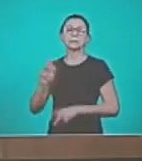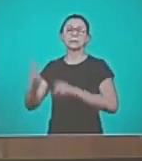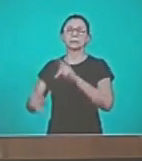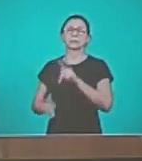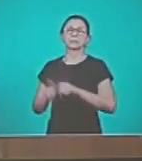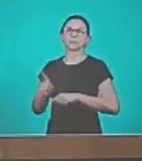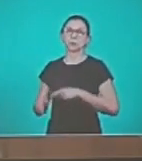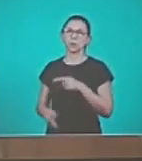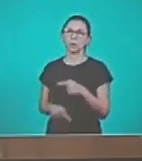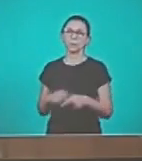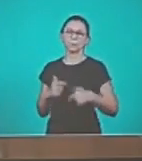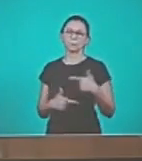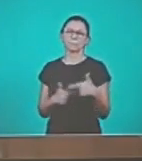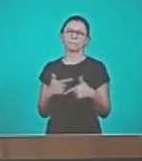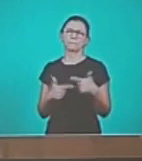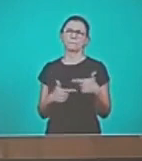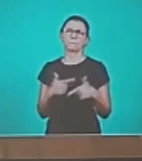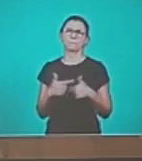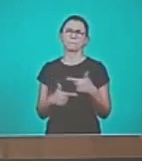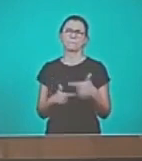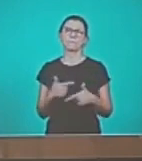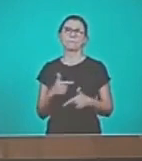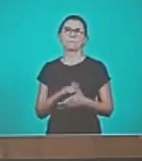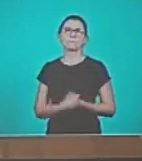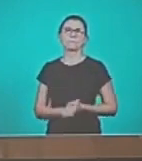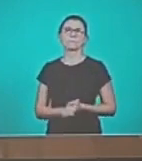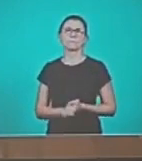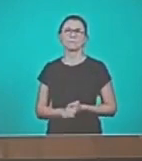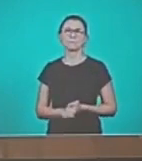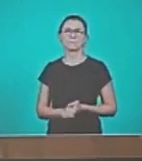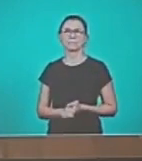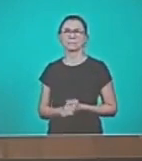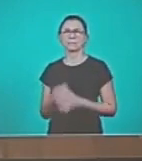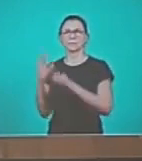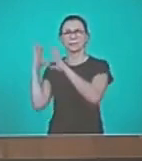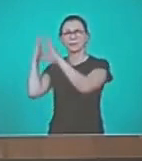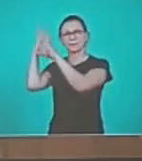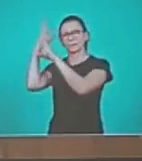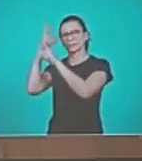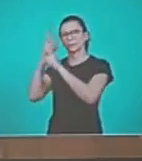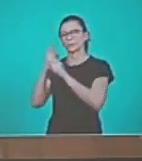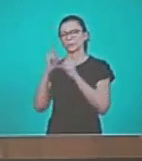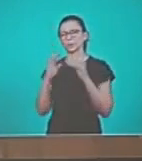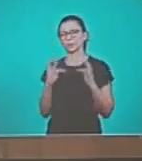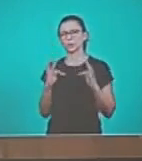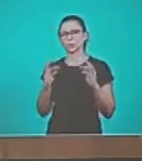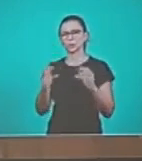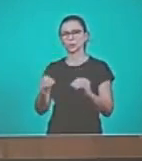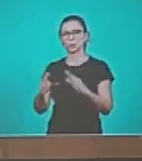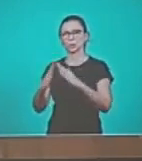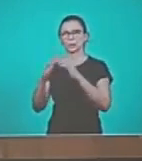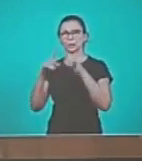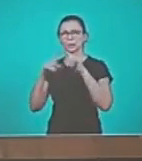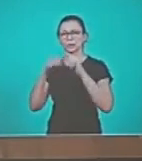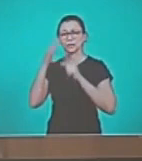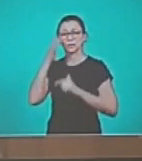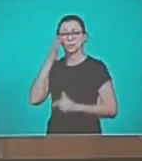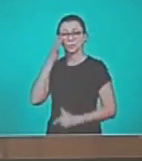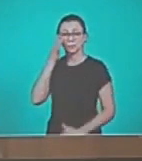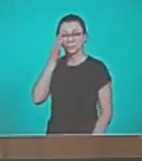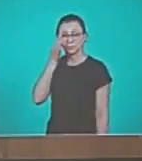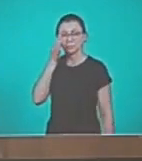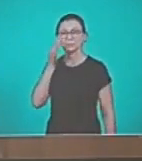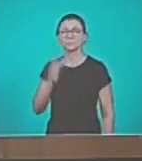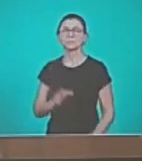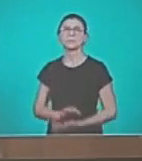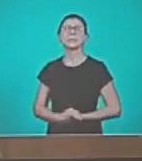they will be in its great majority in this battle, will be reviewing everything that the church was able to witness. And